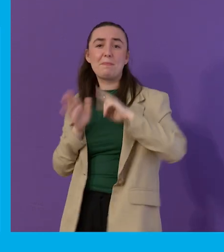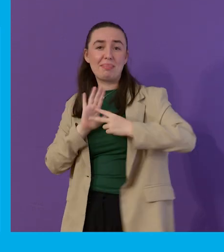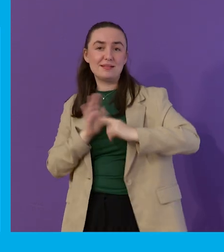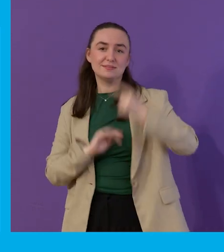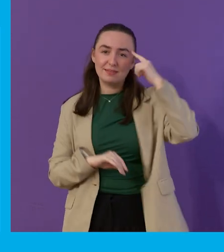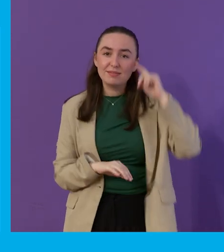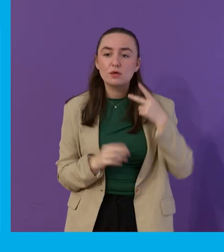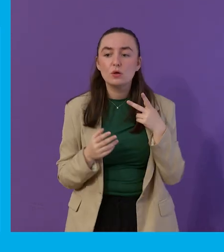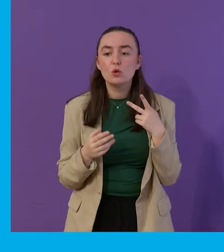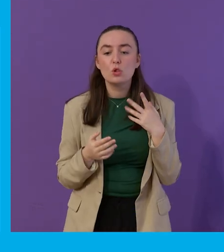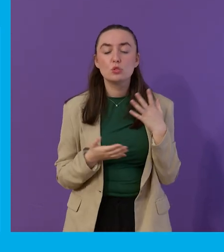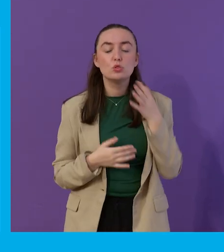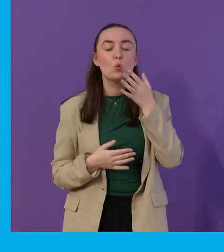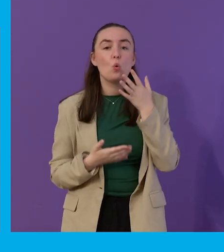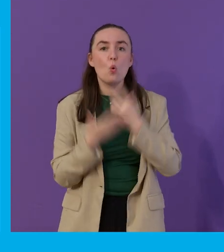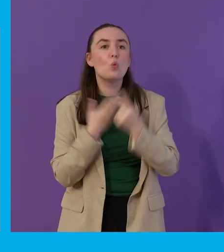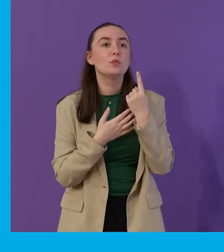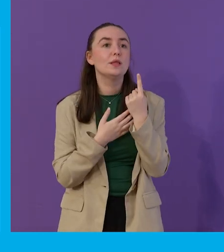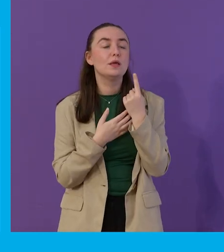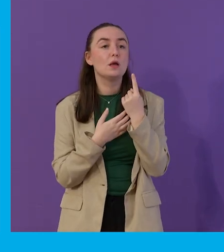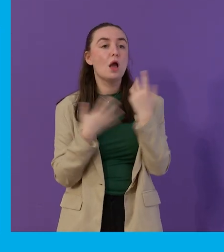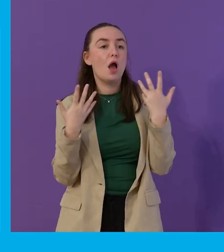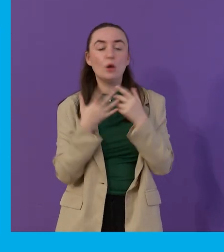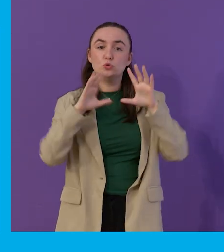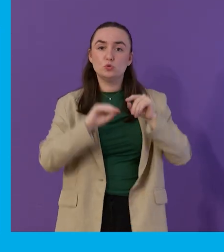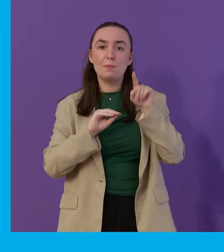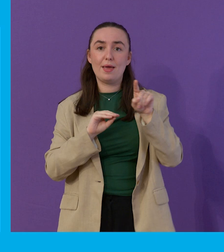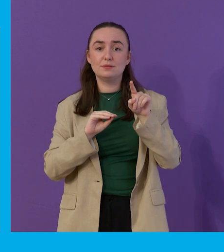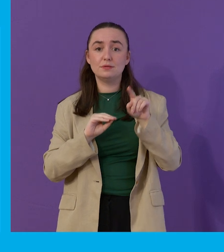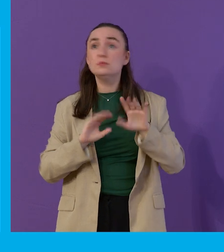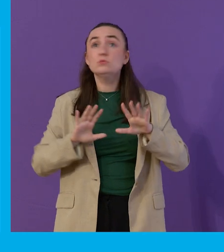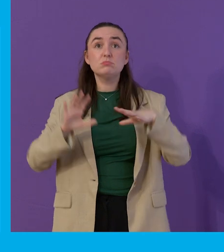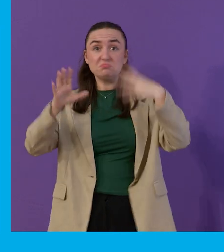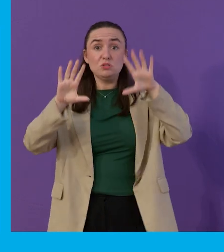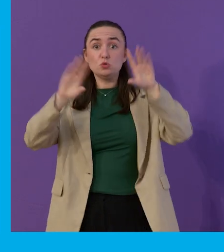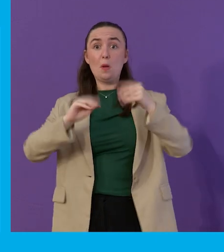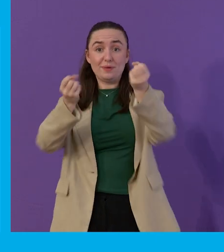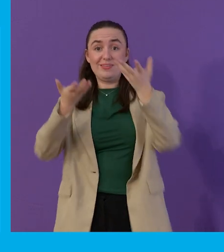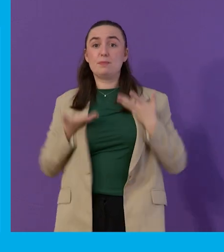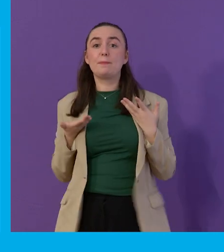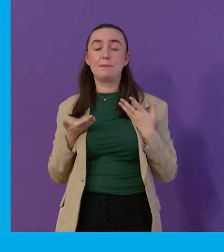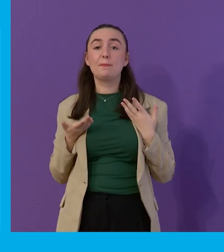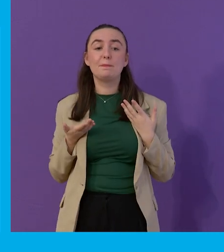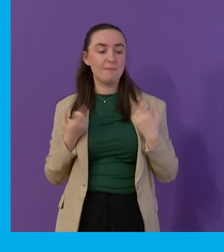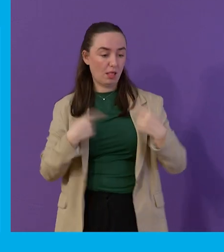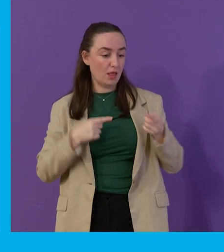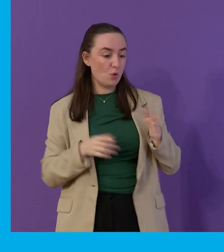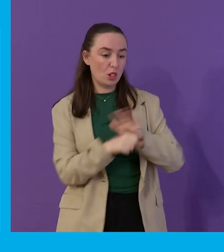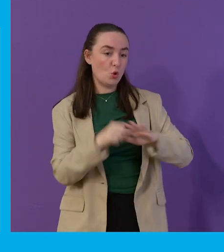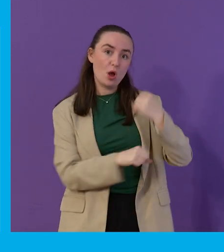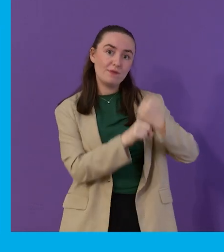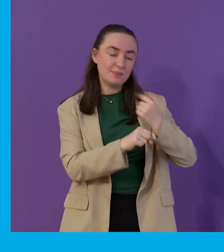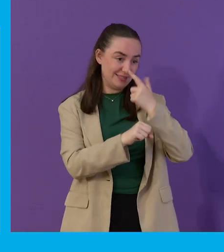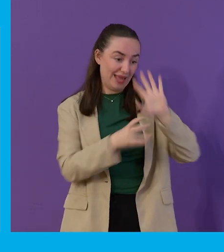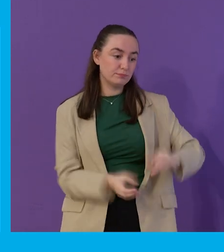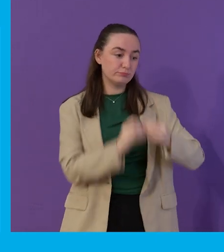only way to avoid that is just to stop doing it, just to let local places generate the plans themselves rather than always trying to be knitting